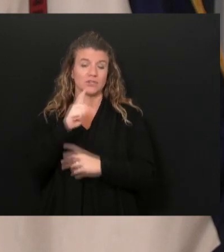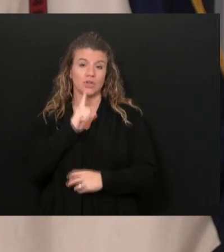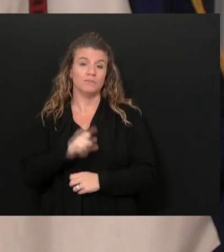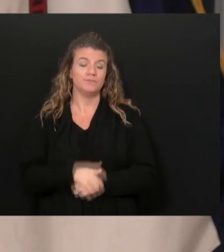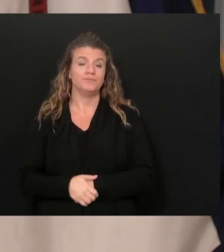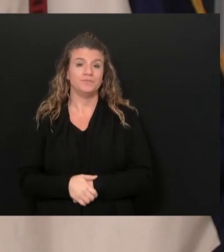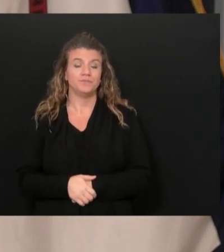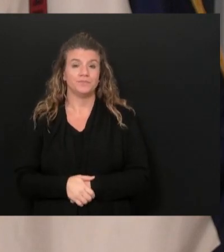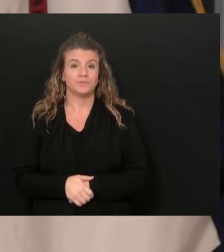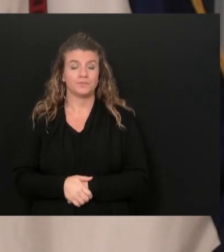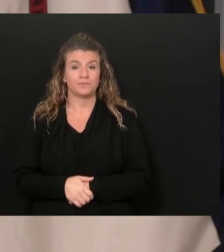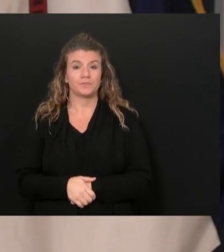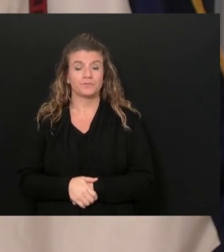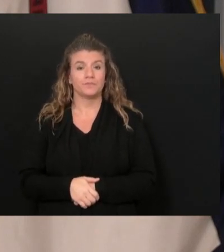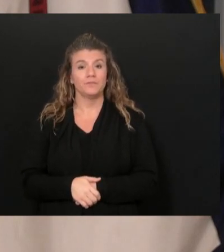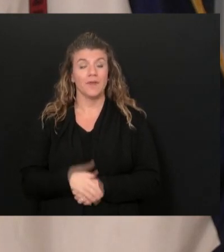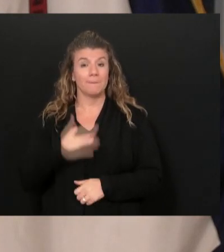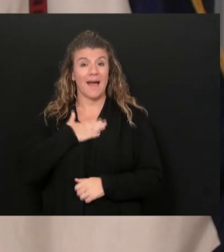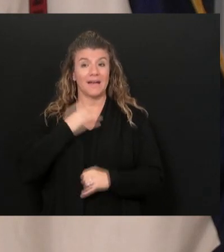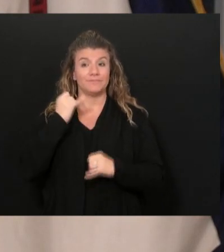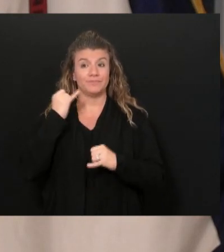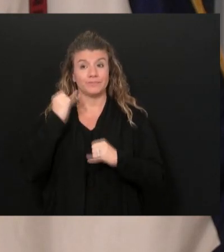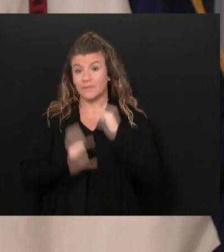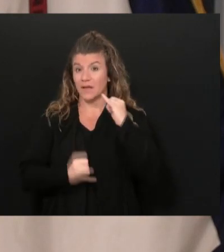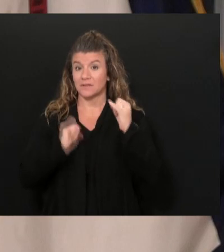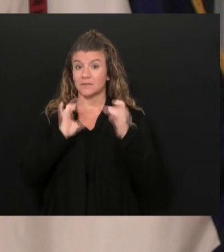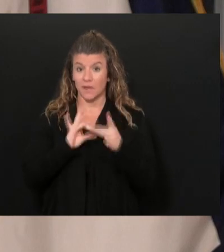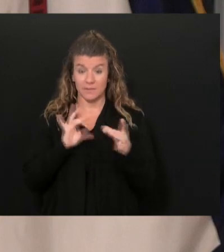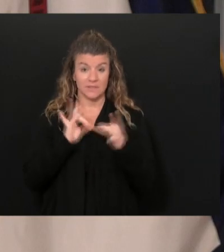So I'd end by just saying this,